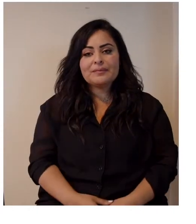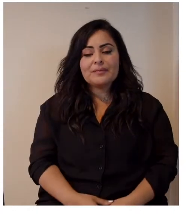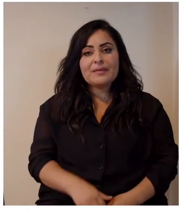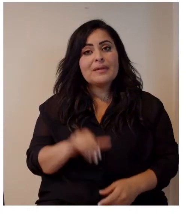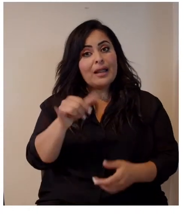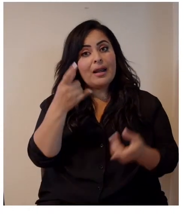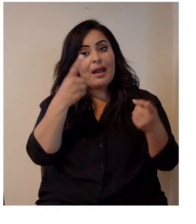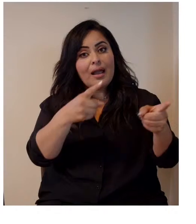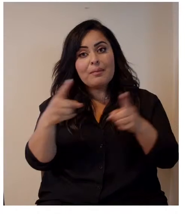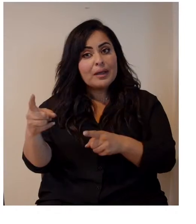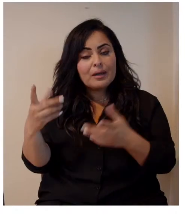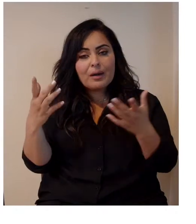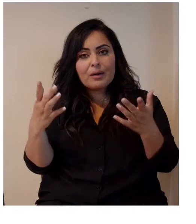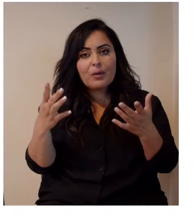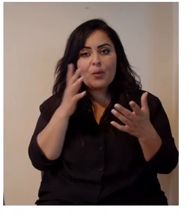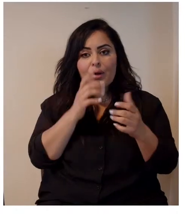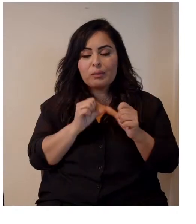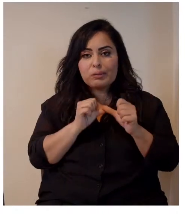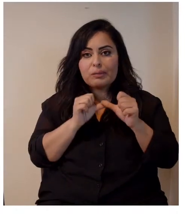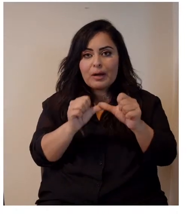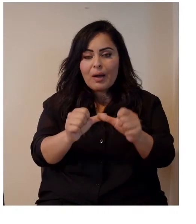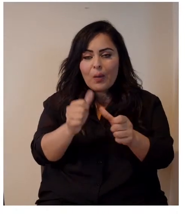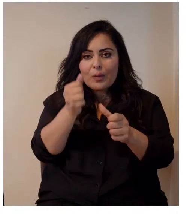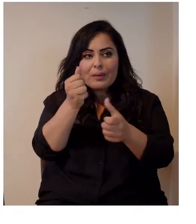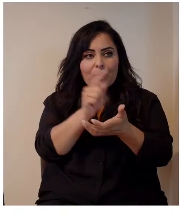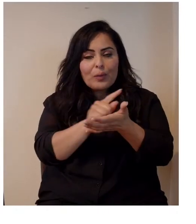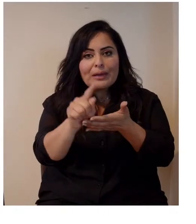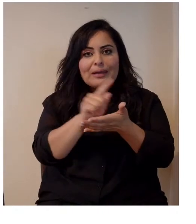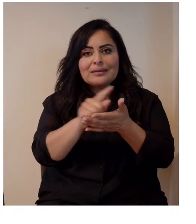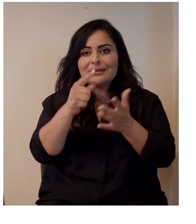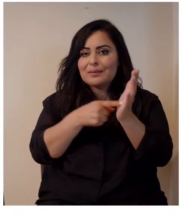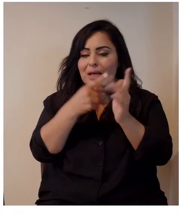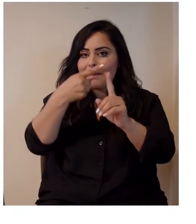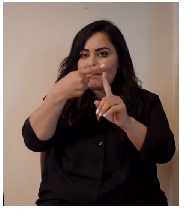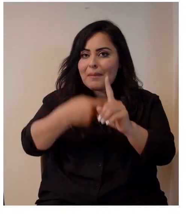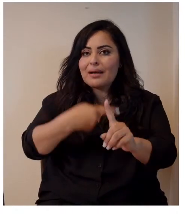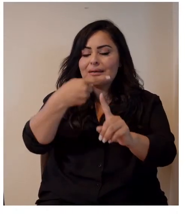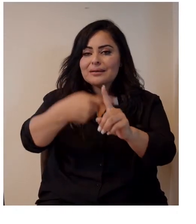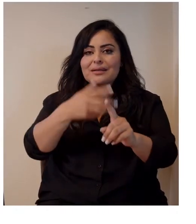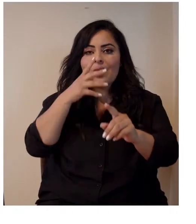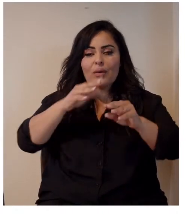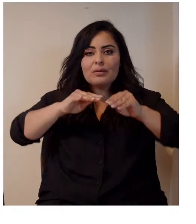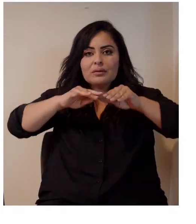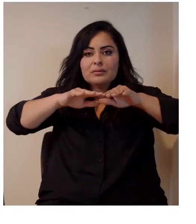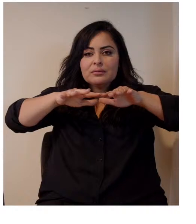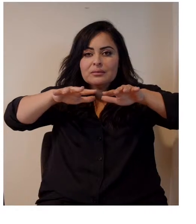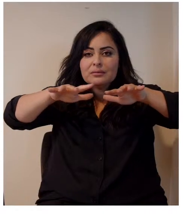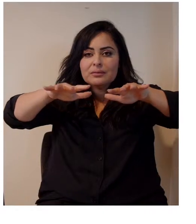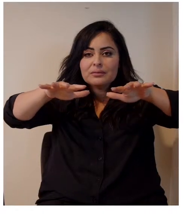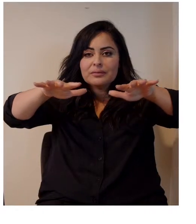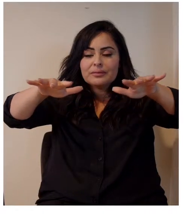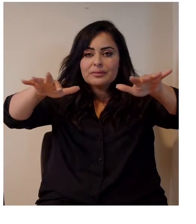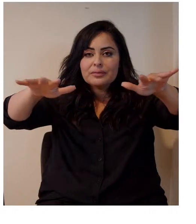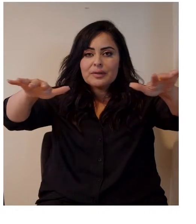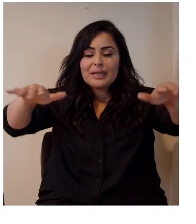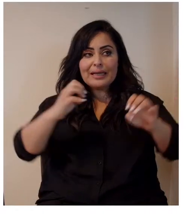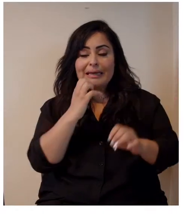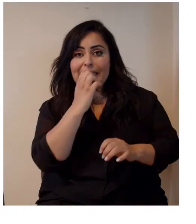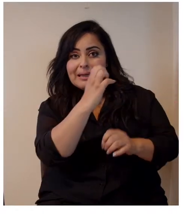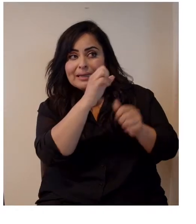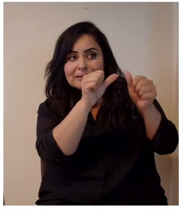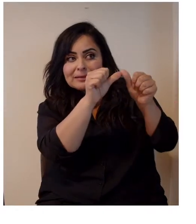that happens, we see that last for up to weeks and sometimes months. It also travels hundreds of miles away. Our folks on the East Coast